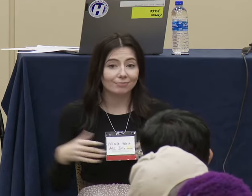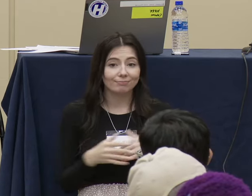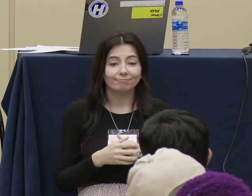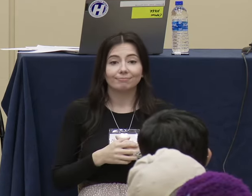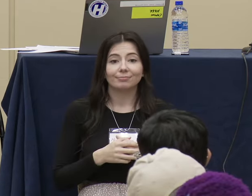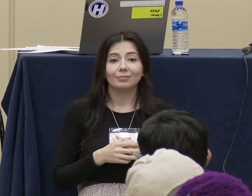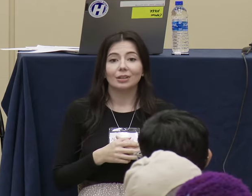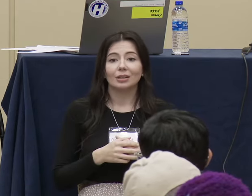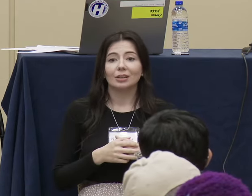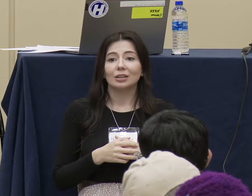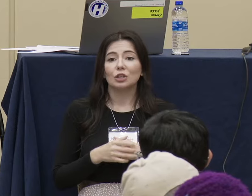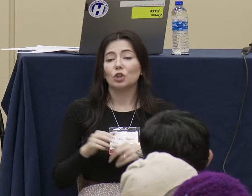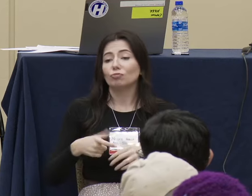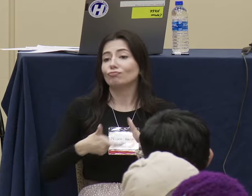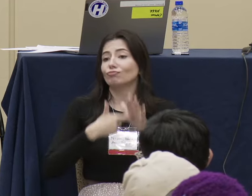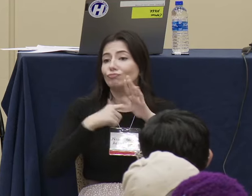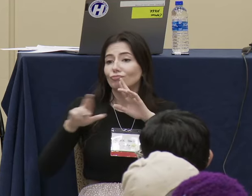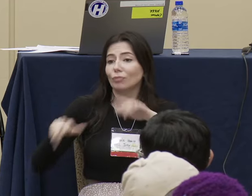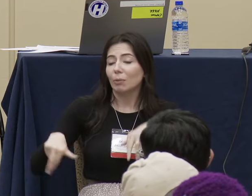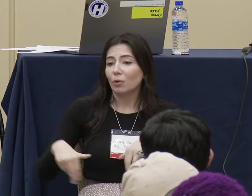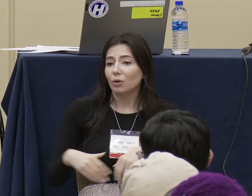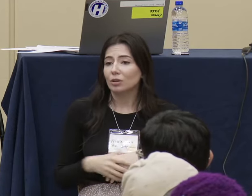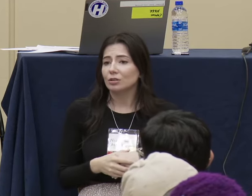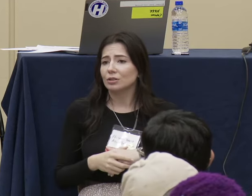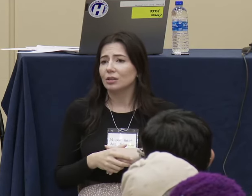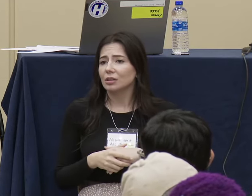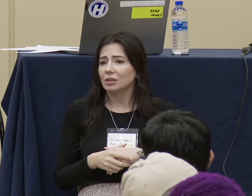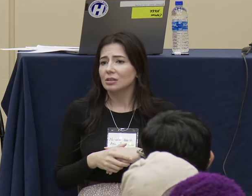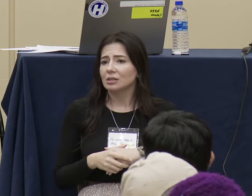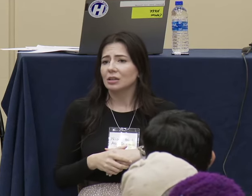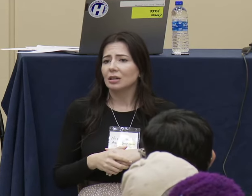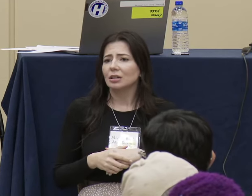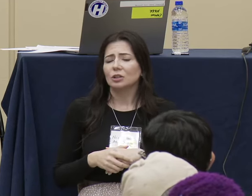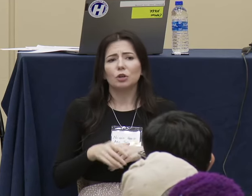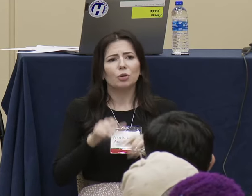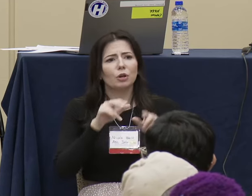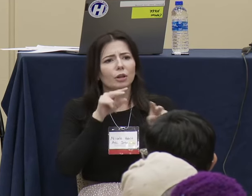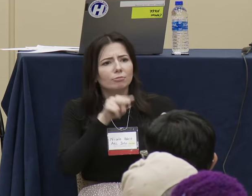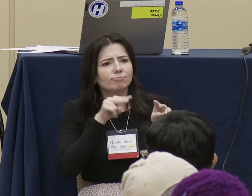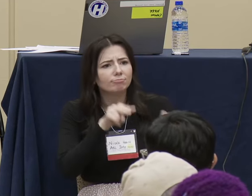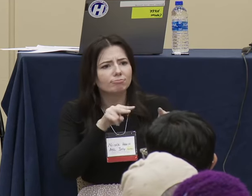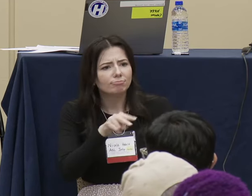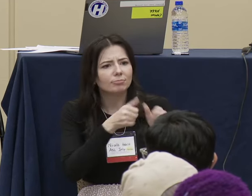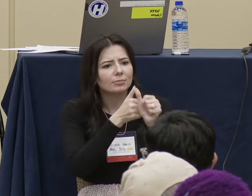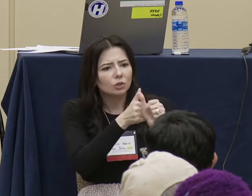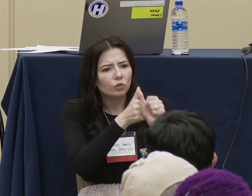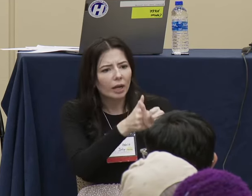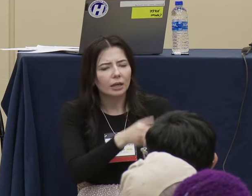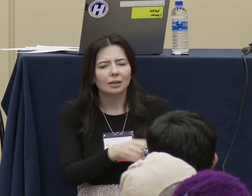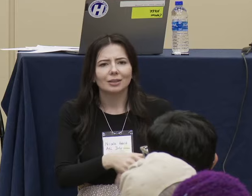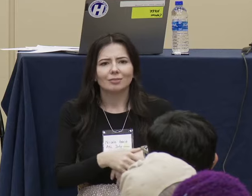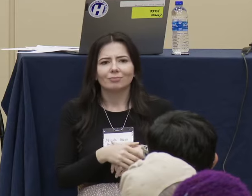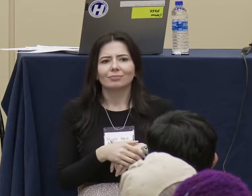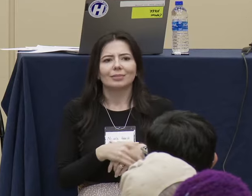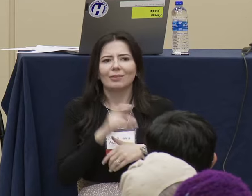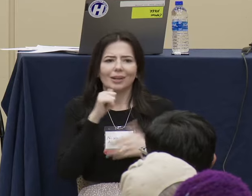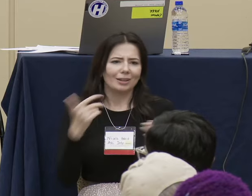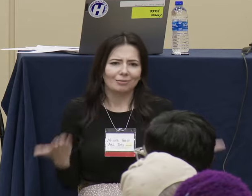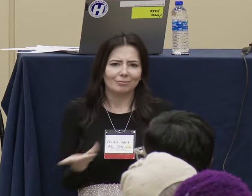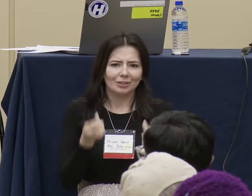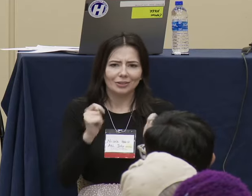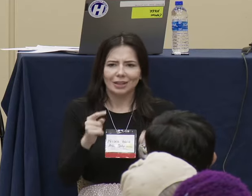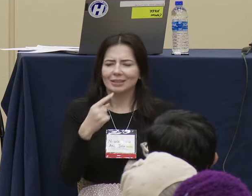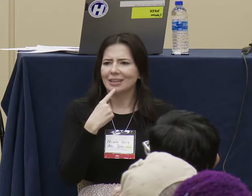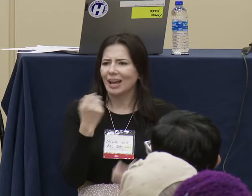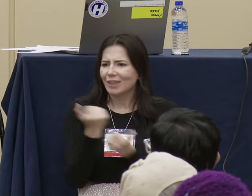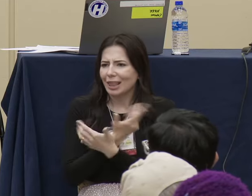They're also mandatory reporters. This is a system of surveillance and tracking. So, again, I'm not here trying to say